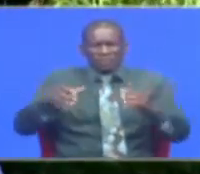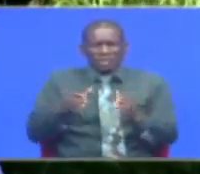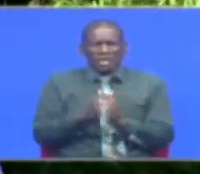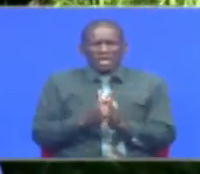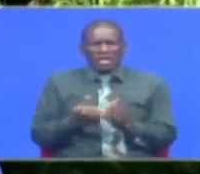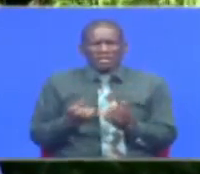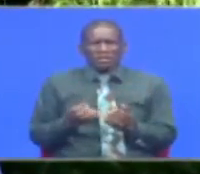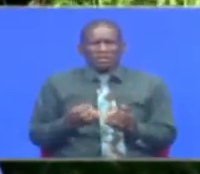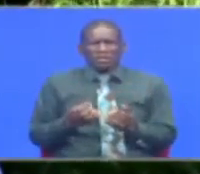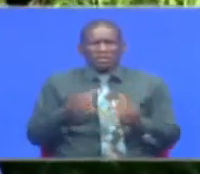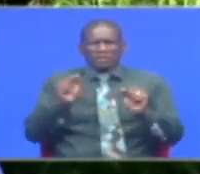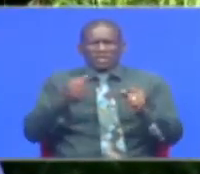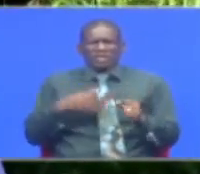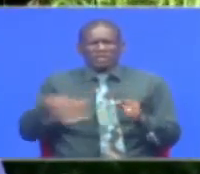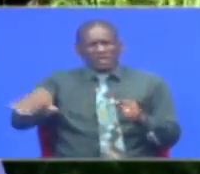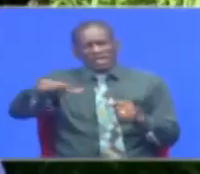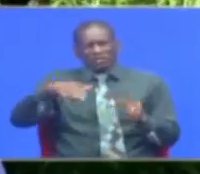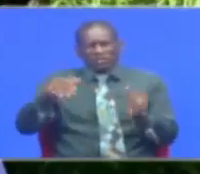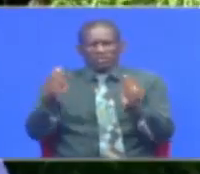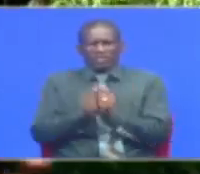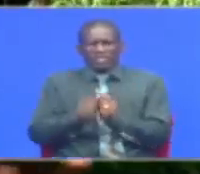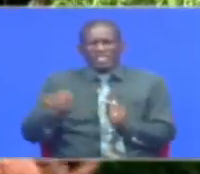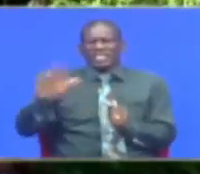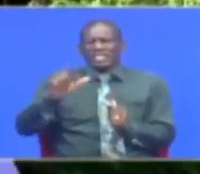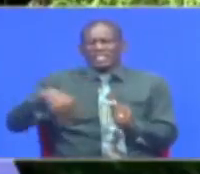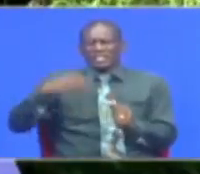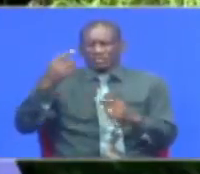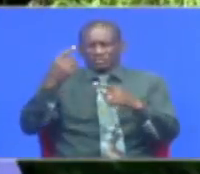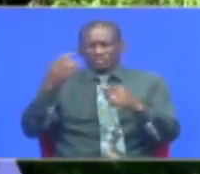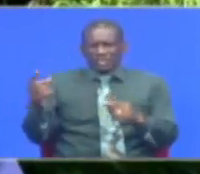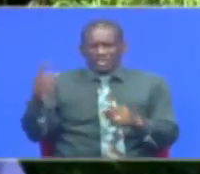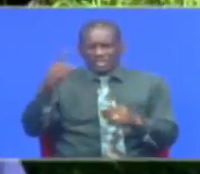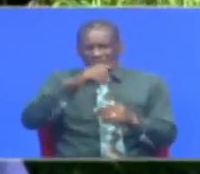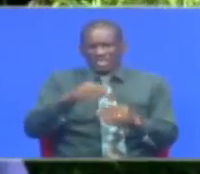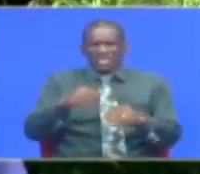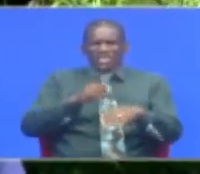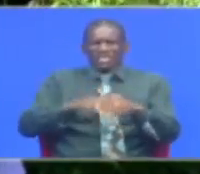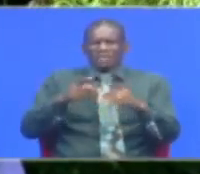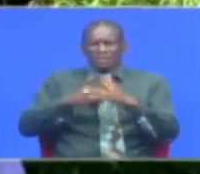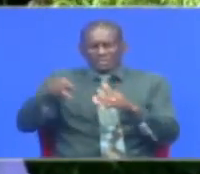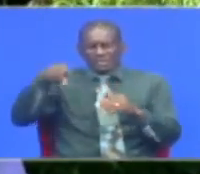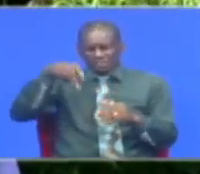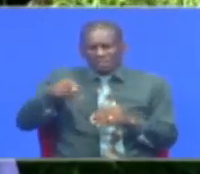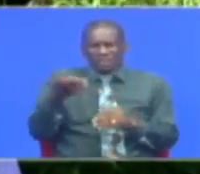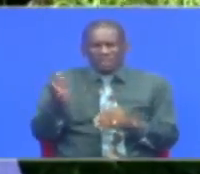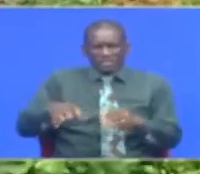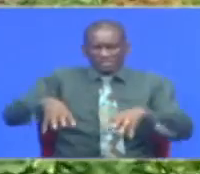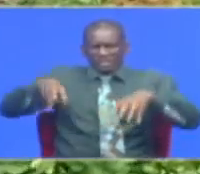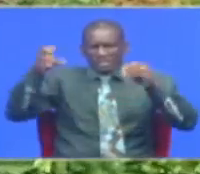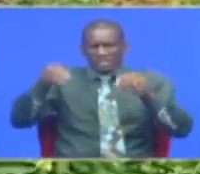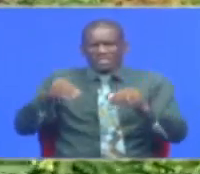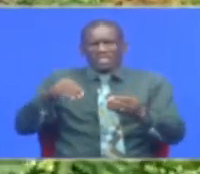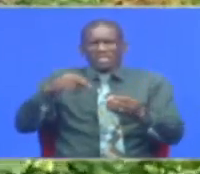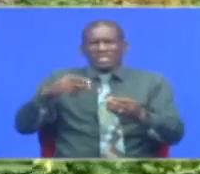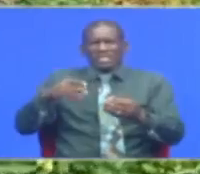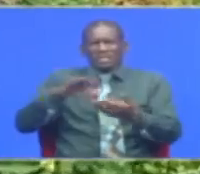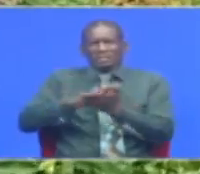of 10 liters per day. Sasa ile nilianza kupanda hii sasa, ikakua kitu, ikakua tabo.